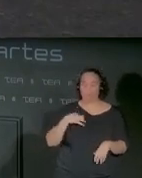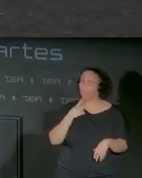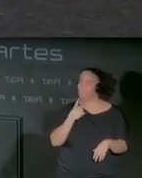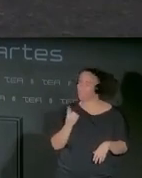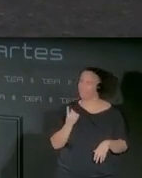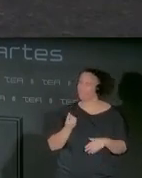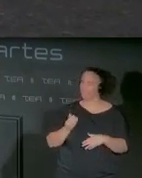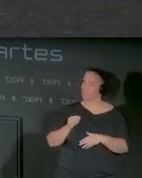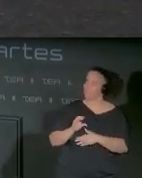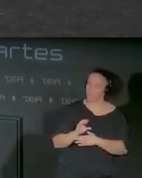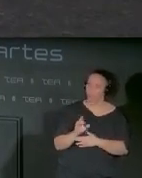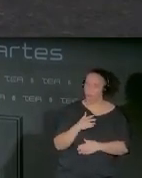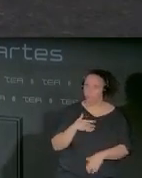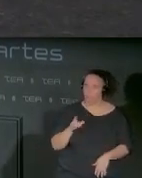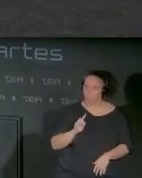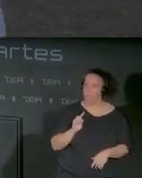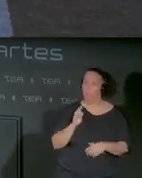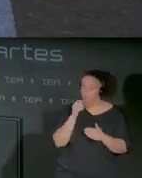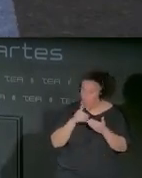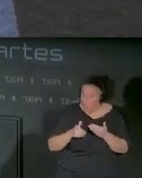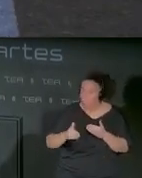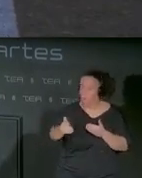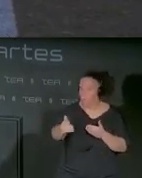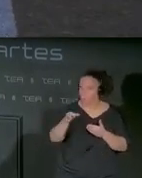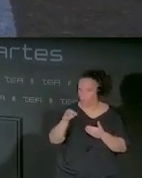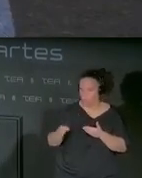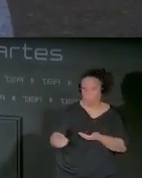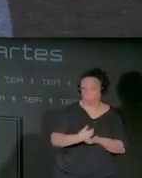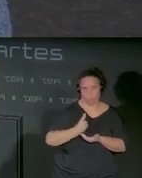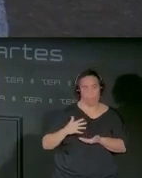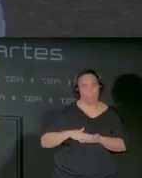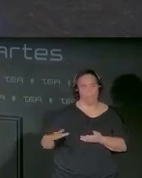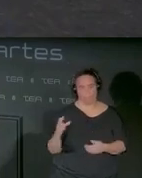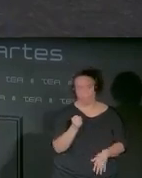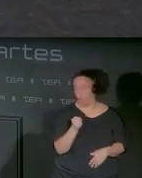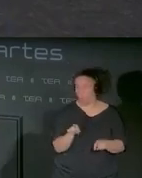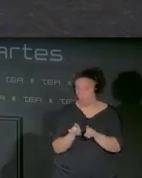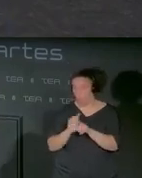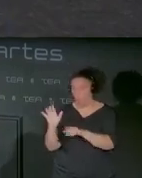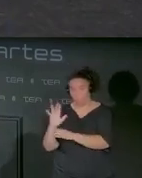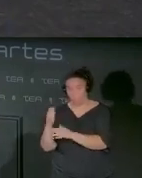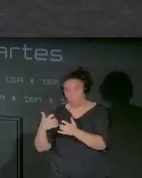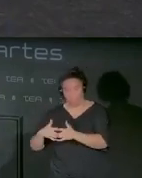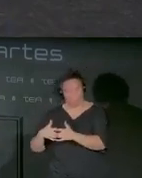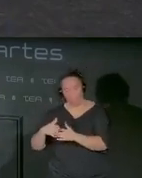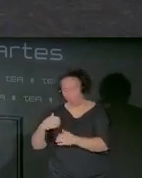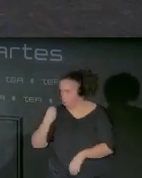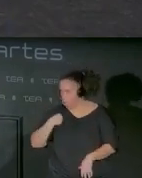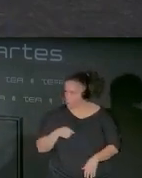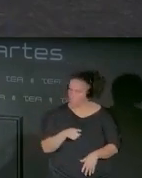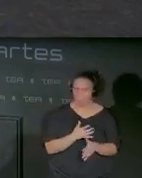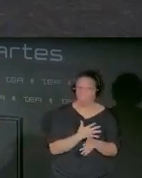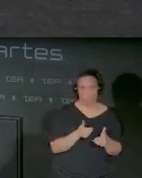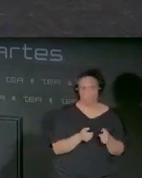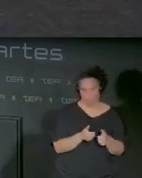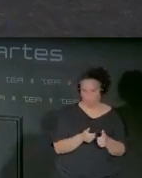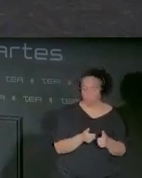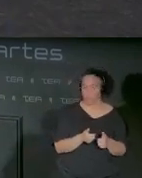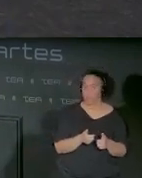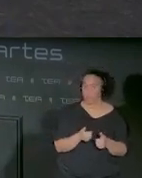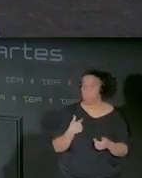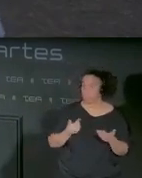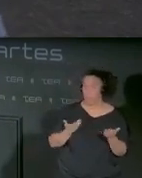everybody, like in the movie industry, and I think we can do the same. And I'm asking everybody for the support, what Croatia is